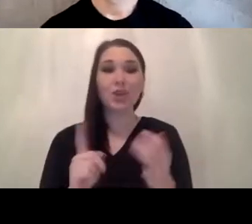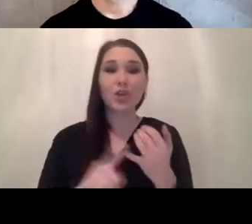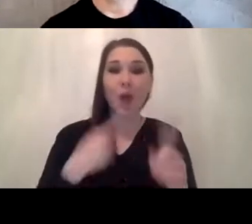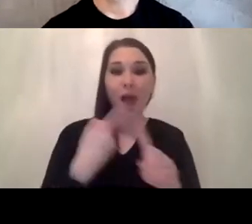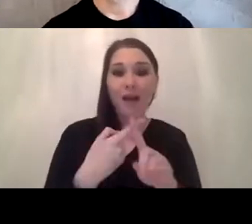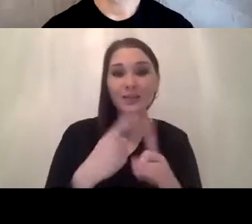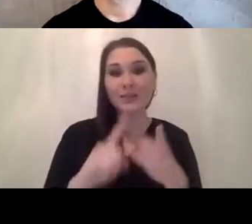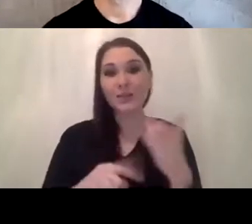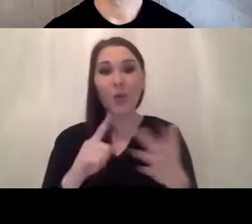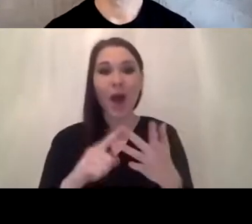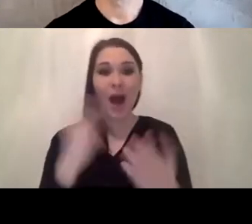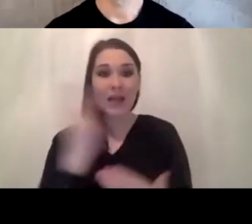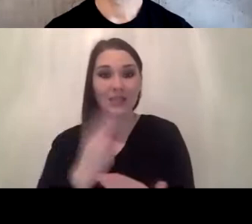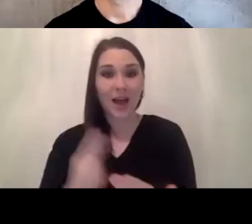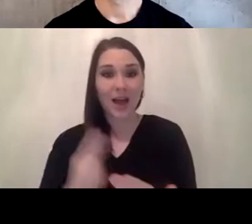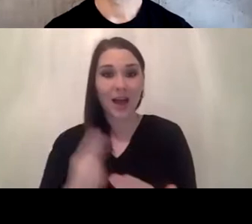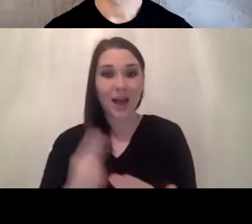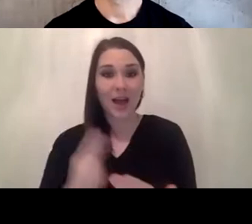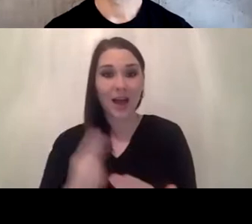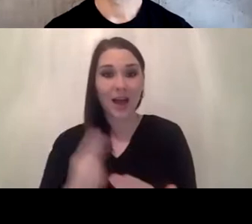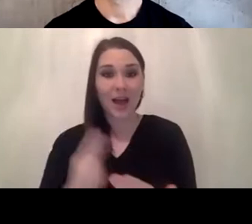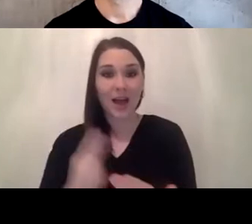design, particularly in the area of,